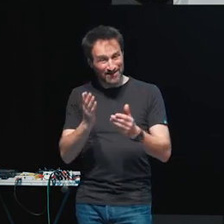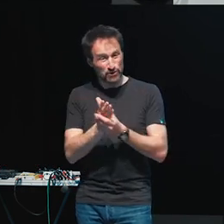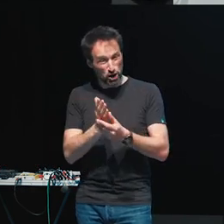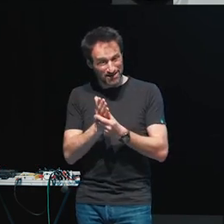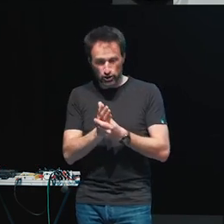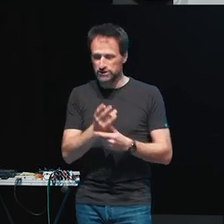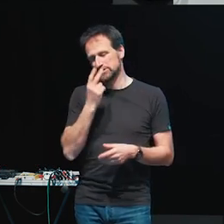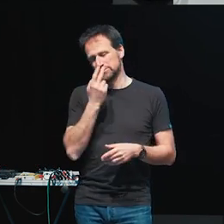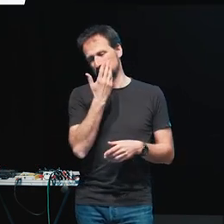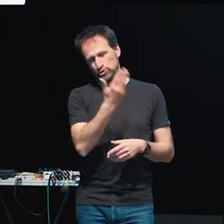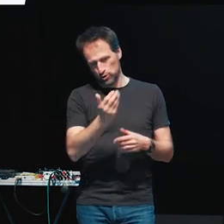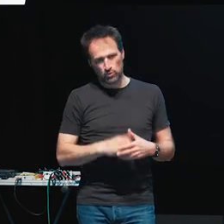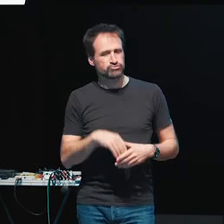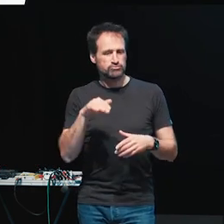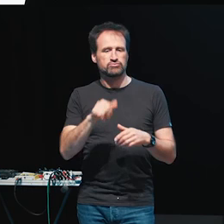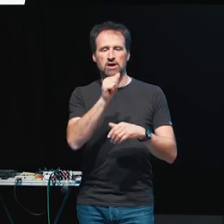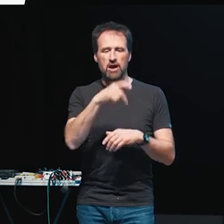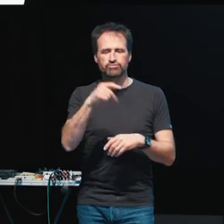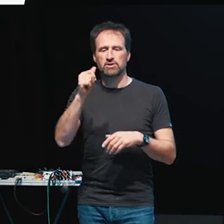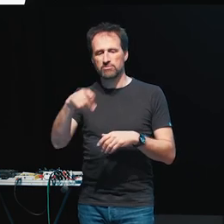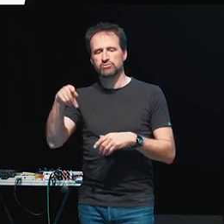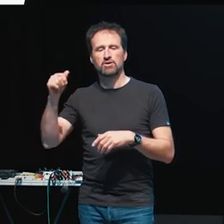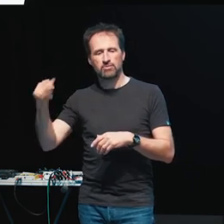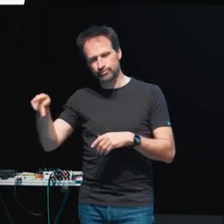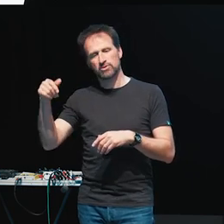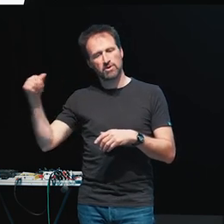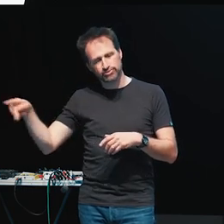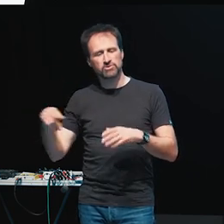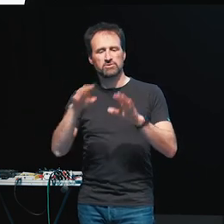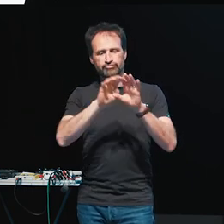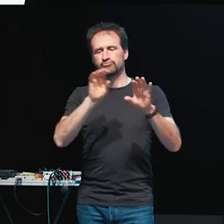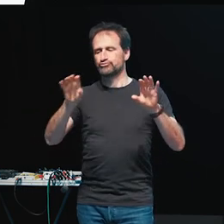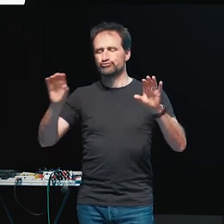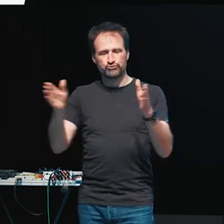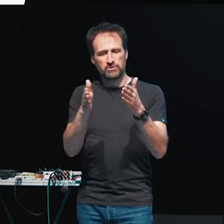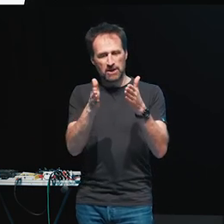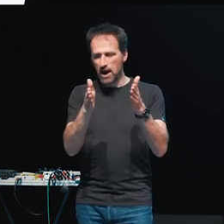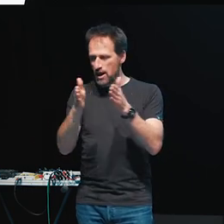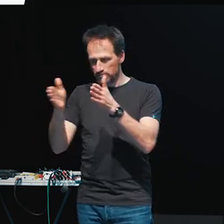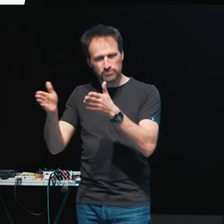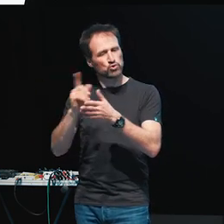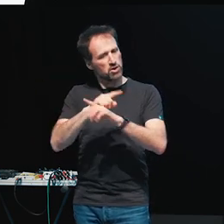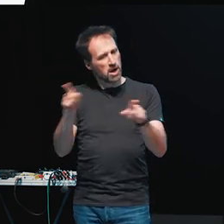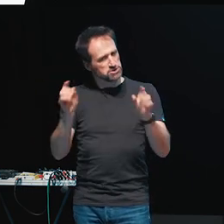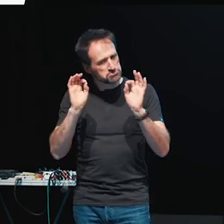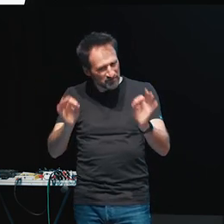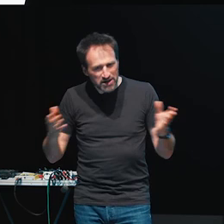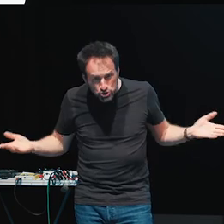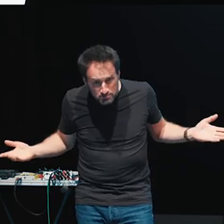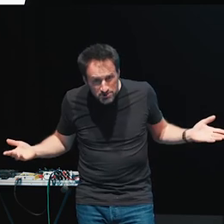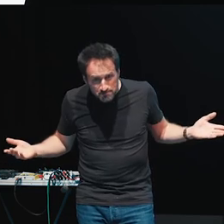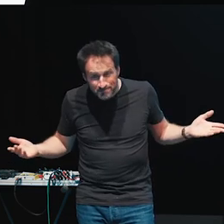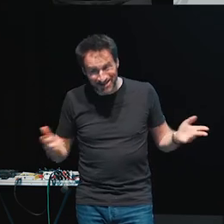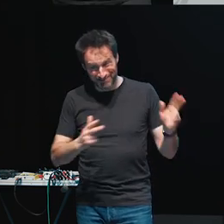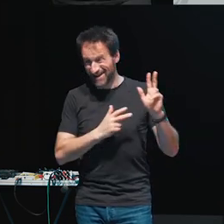this. We have all those apps sitting closely with each other, and everything is perfect. Well,